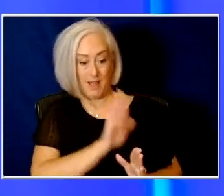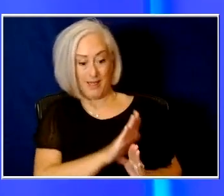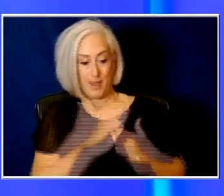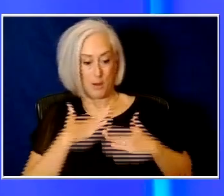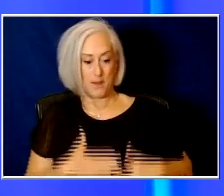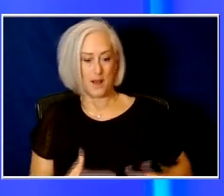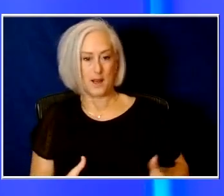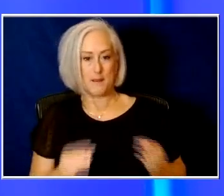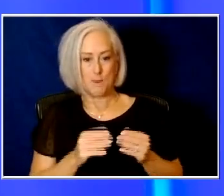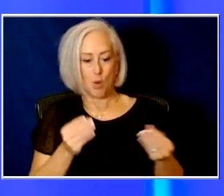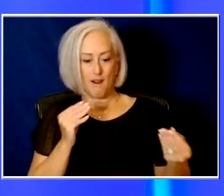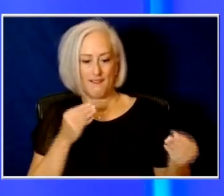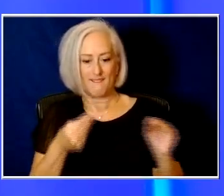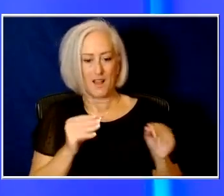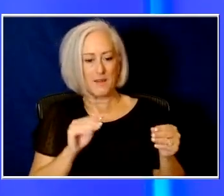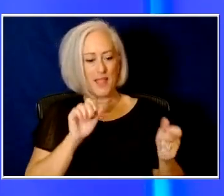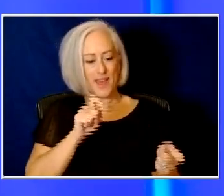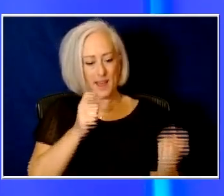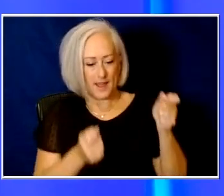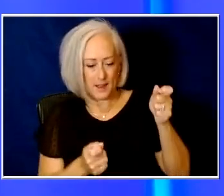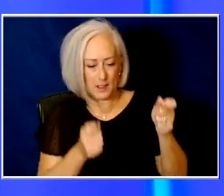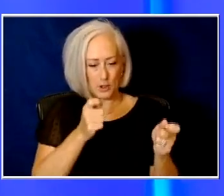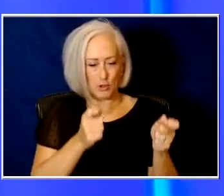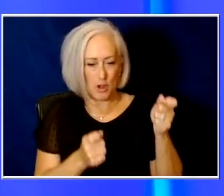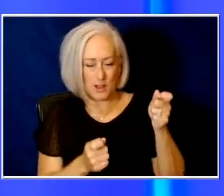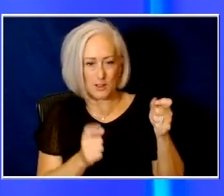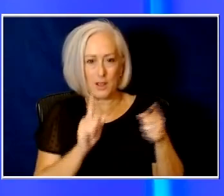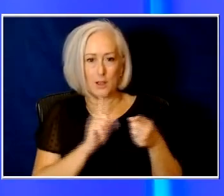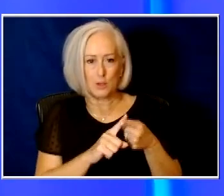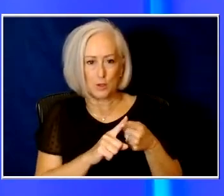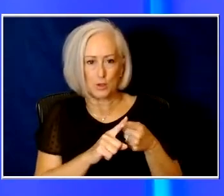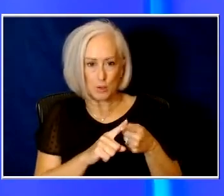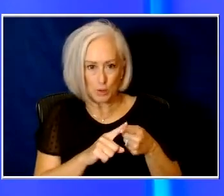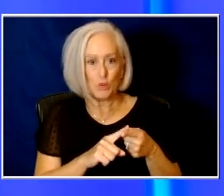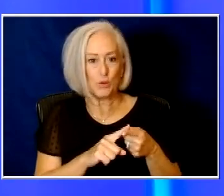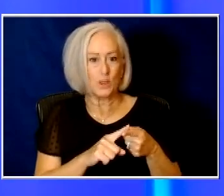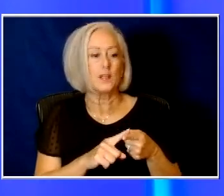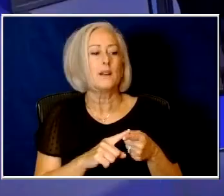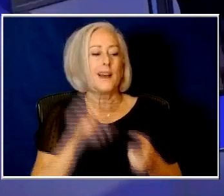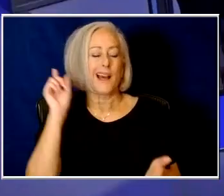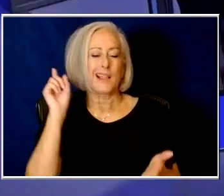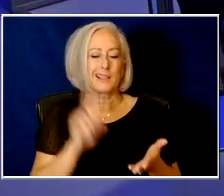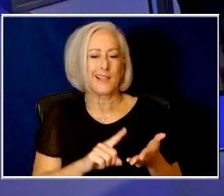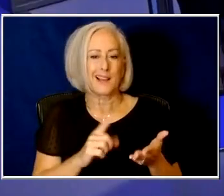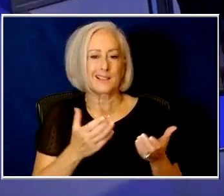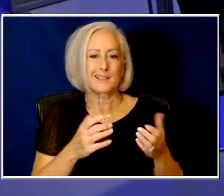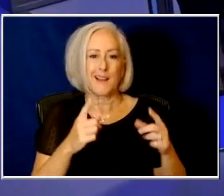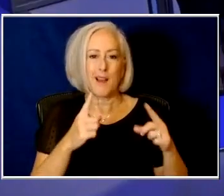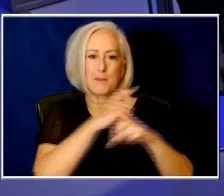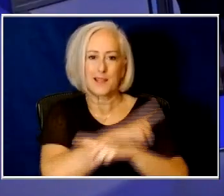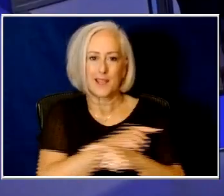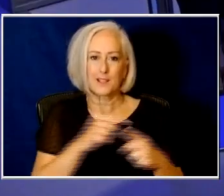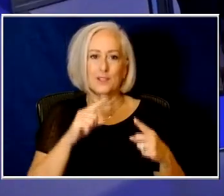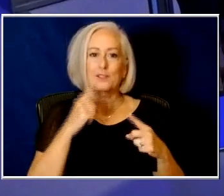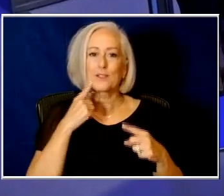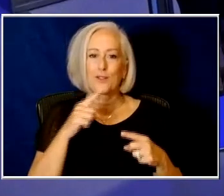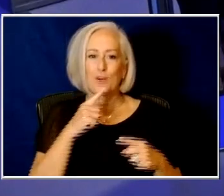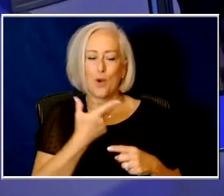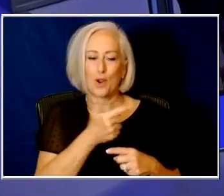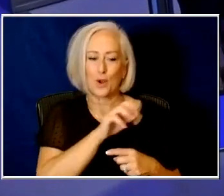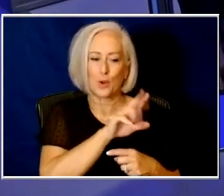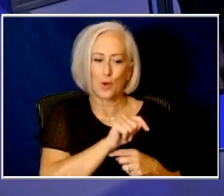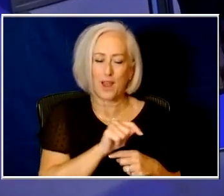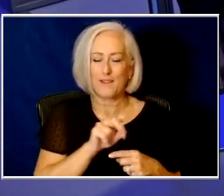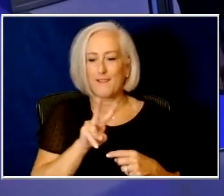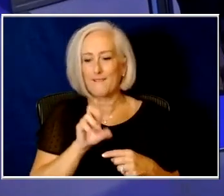new environment of the patient and cause less complications of graft versus host disease. It sounds like you're saying to me we're running on empty. That's what it sounds like. I guess we can be